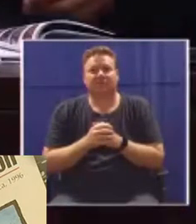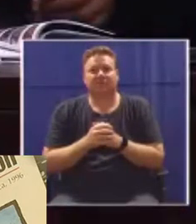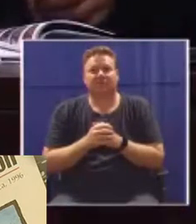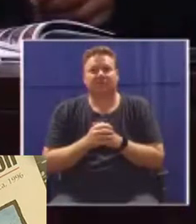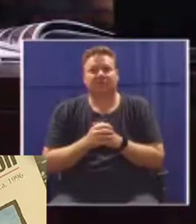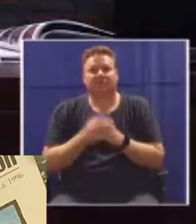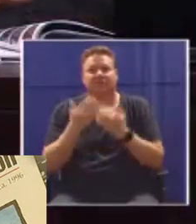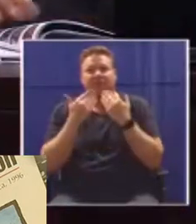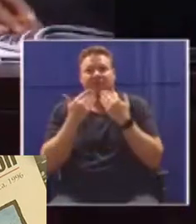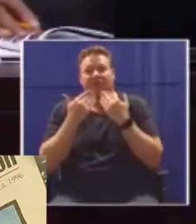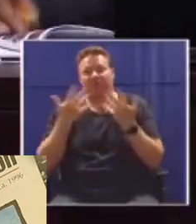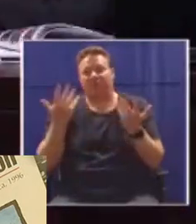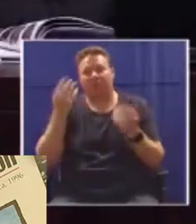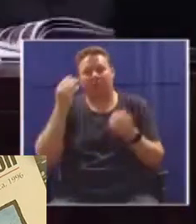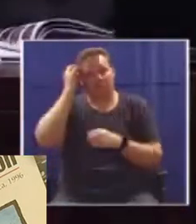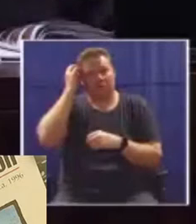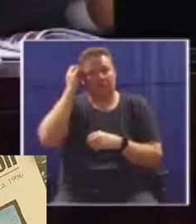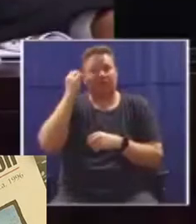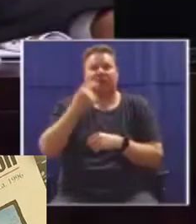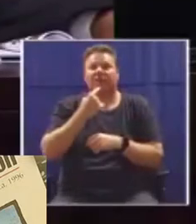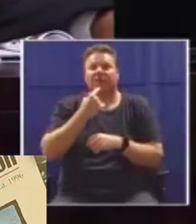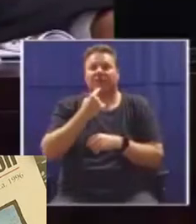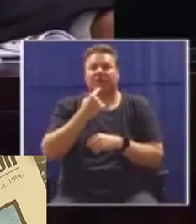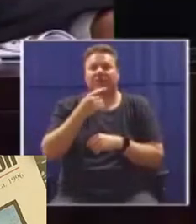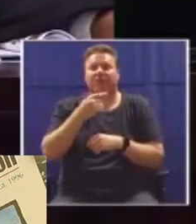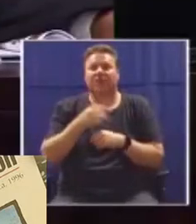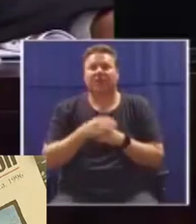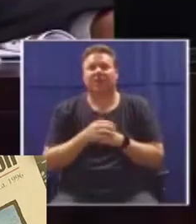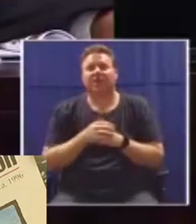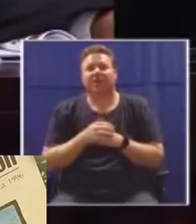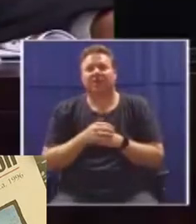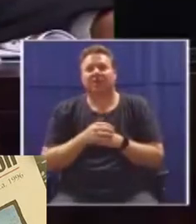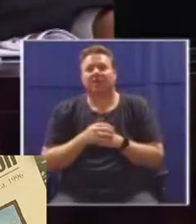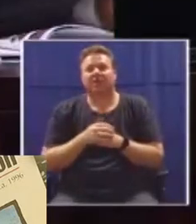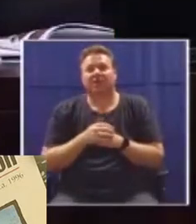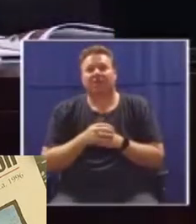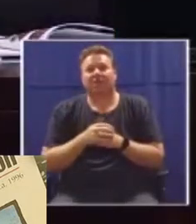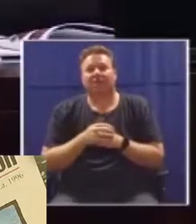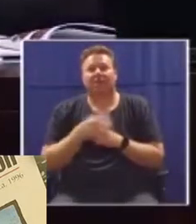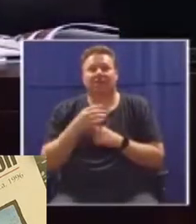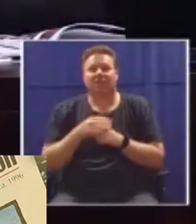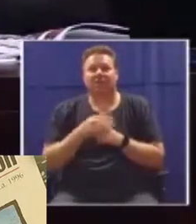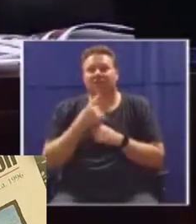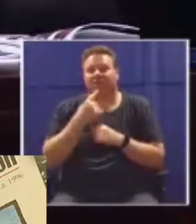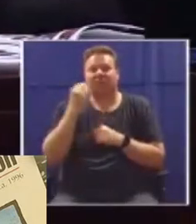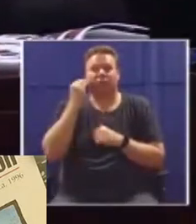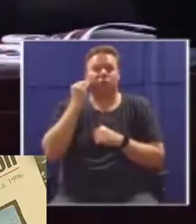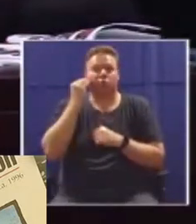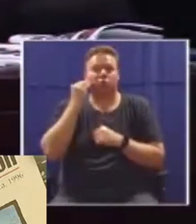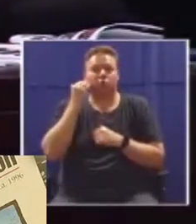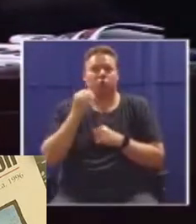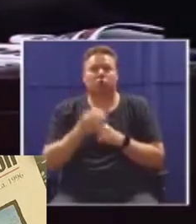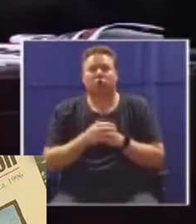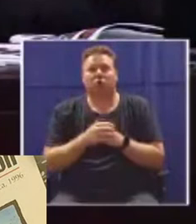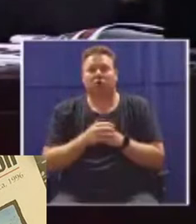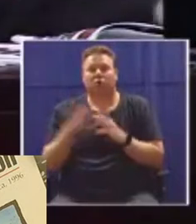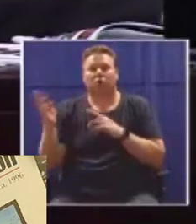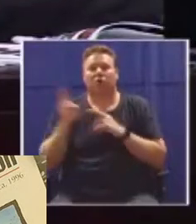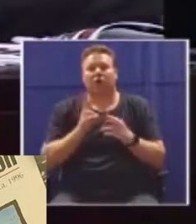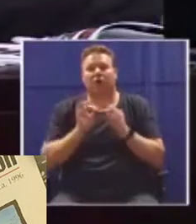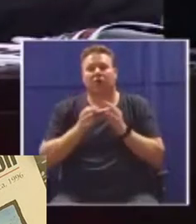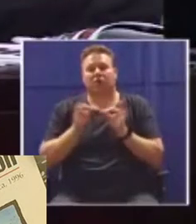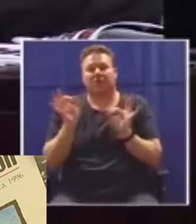Ke a leboga modula setulo ke tsamaise maloko a parlamente a ntlo ye e tlhomphegago ke boe gape